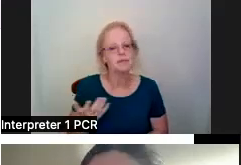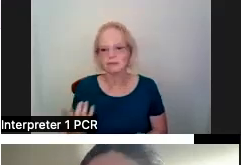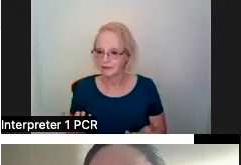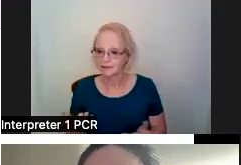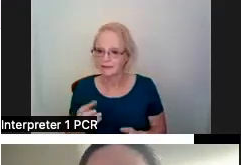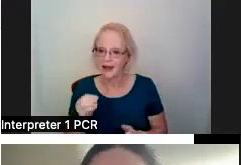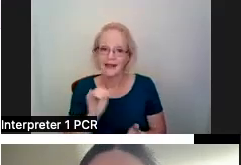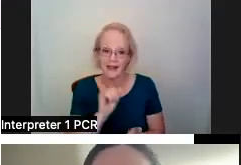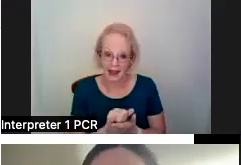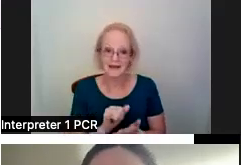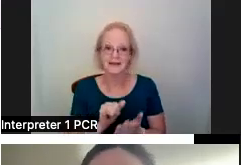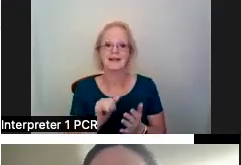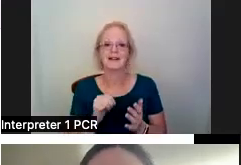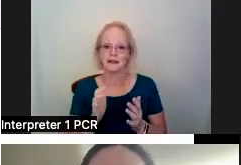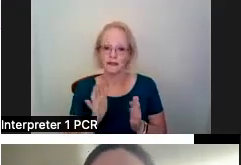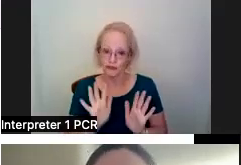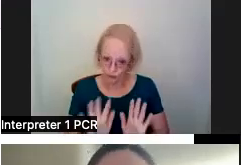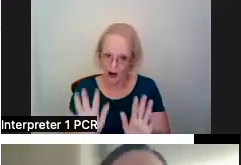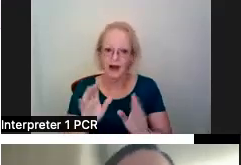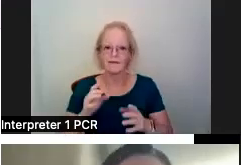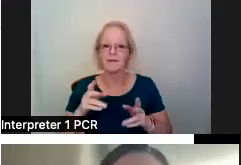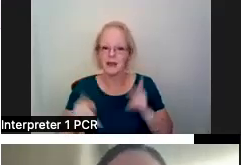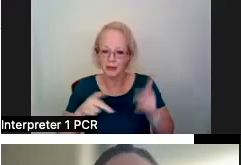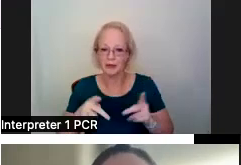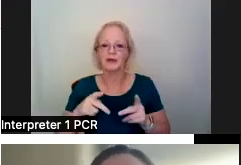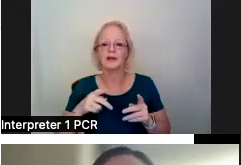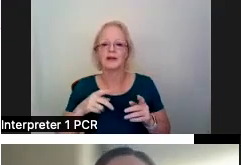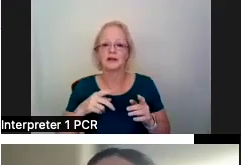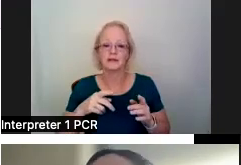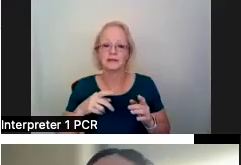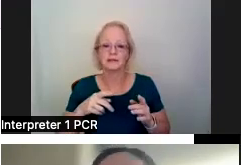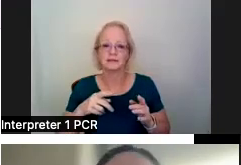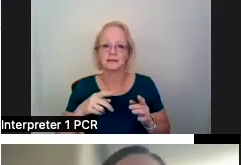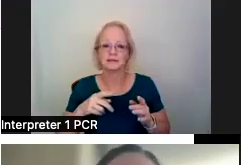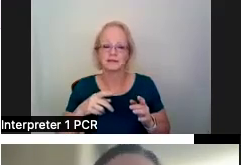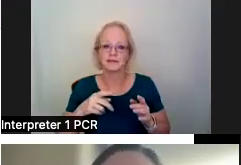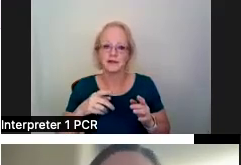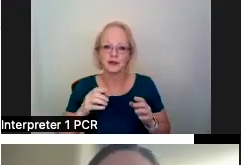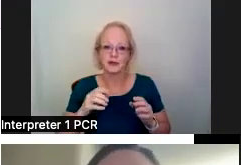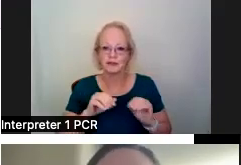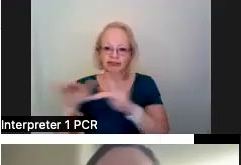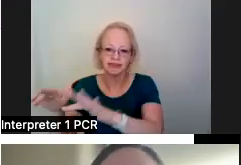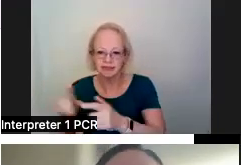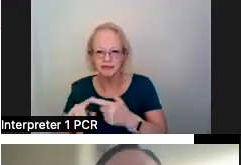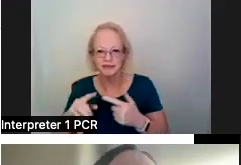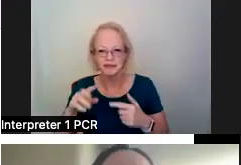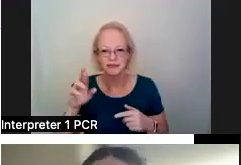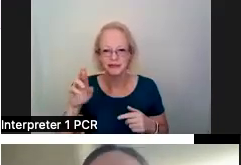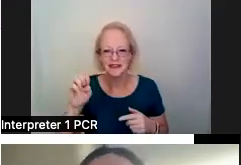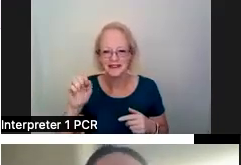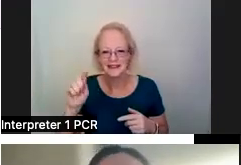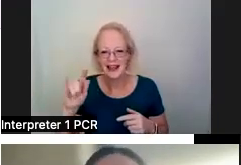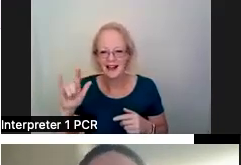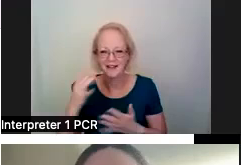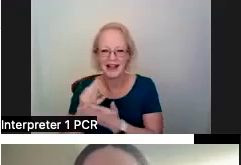does just drive individuals into the hands of a retail financial advisor. So